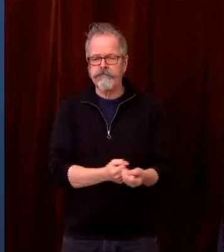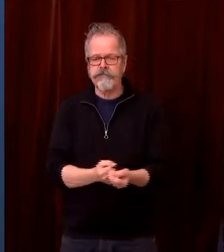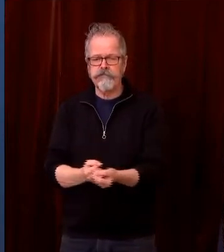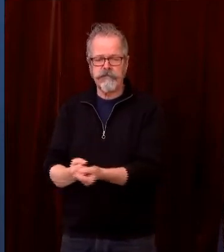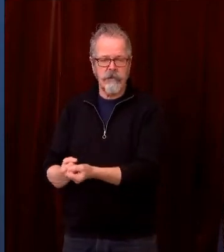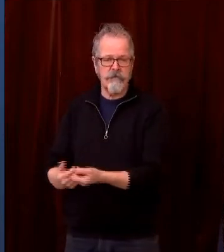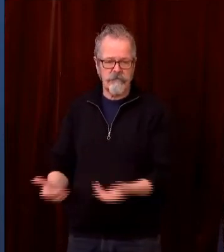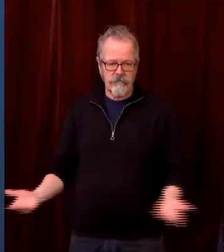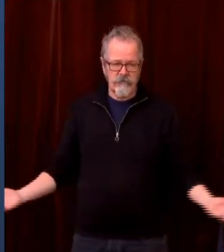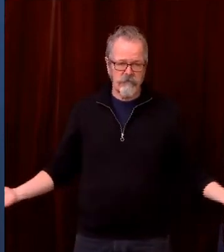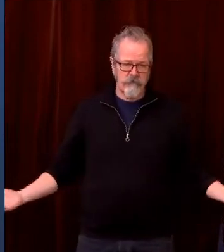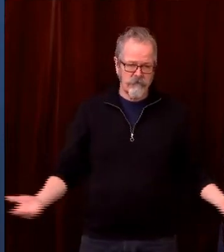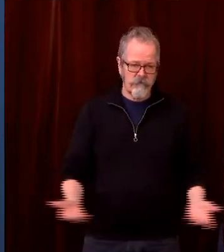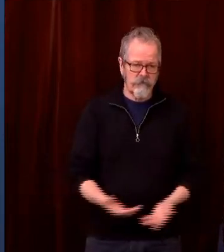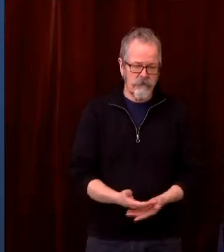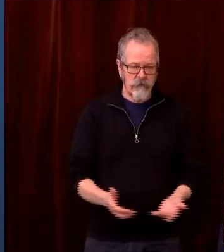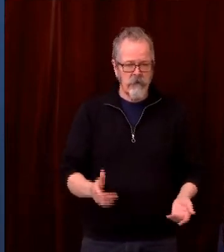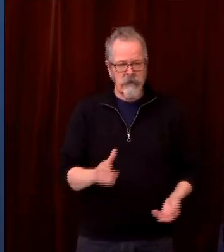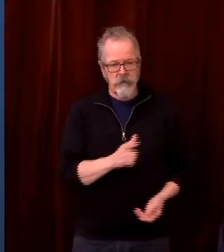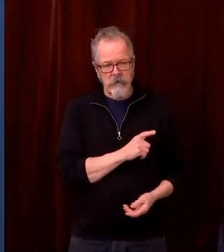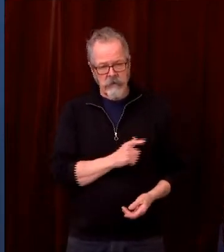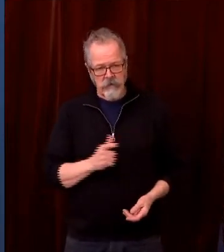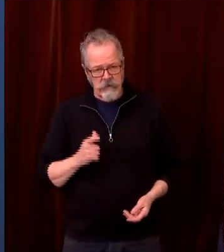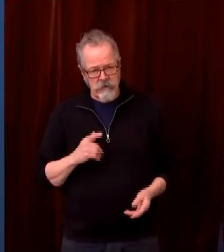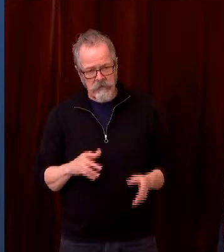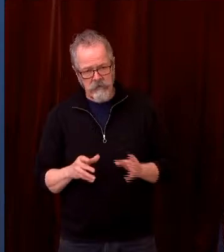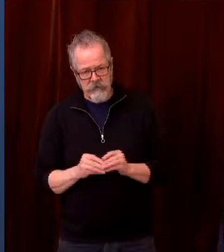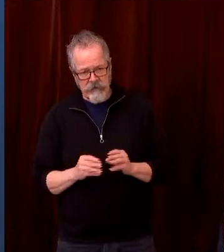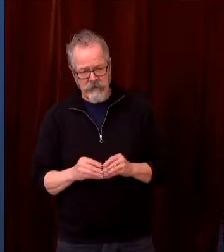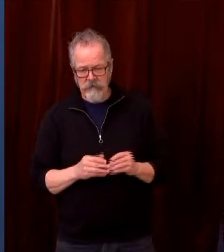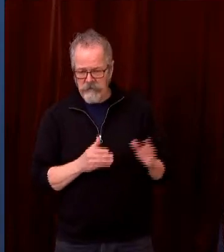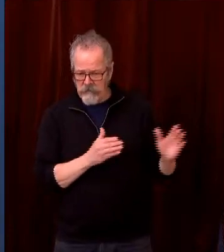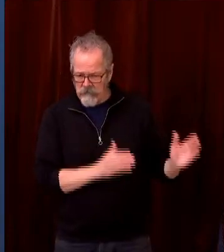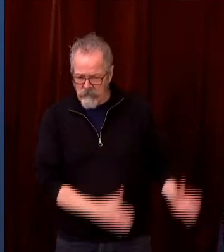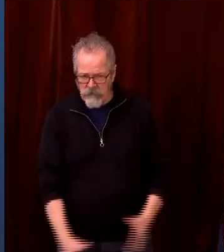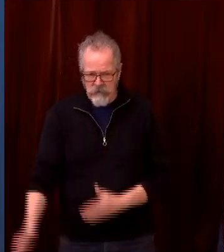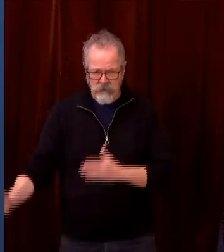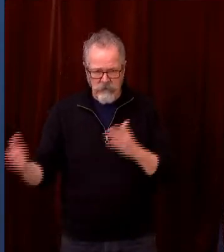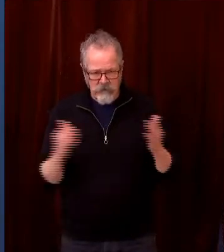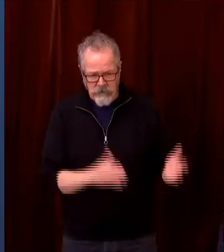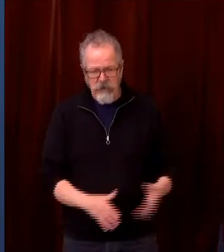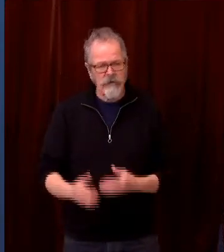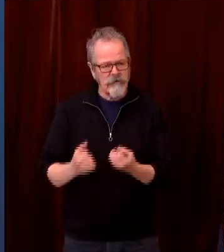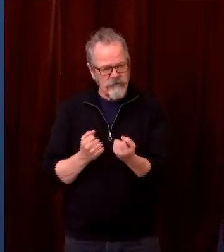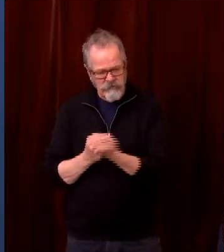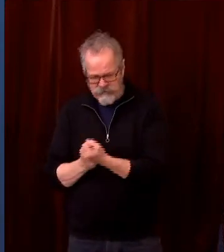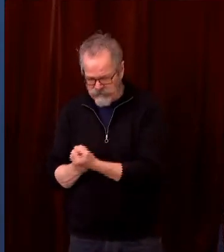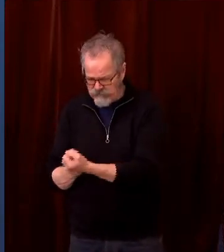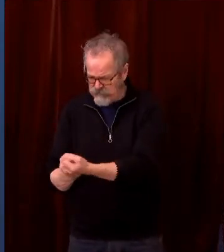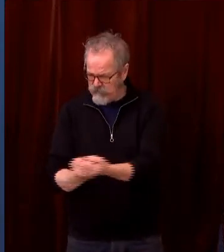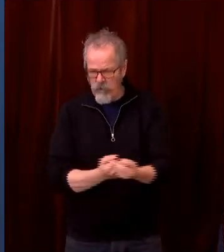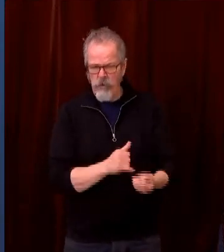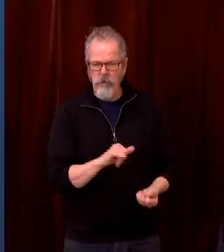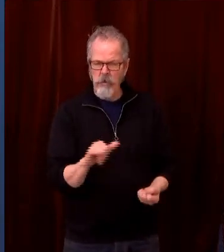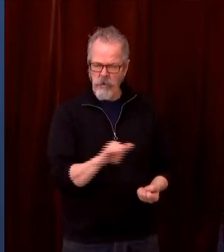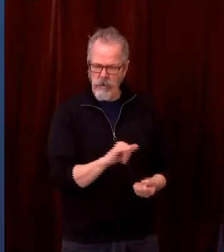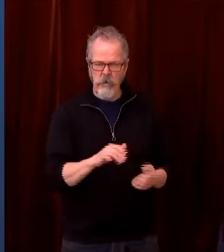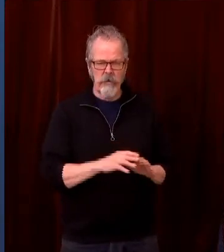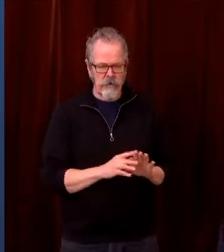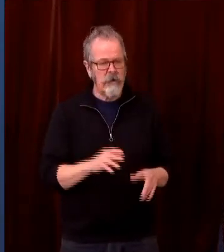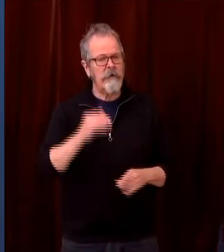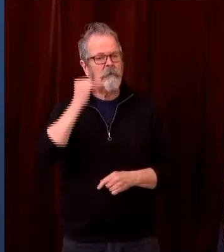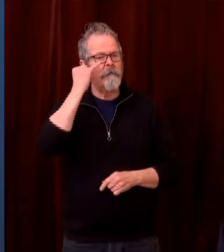several weeks, to do another package of over $100 million. So I'm quite confident there will be increasing support for